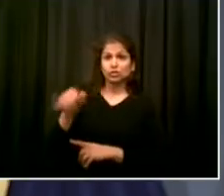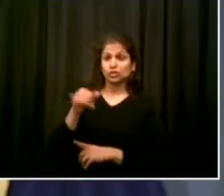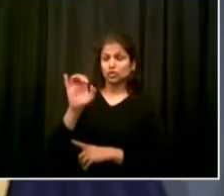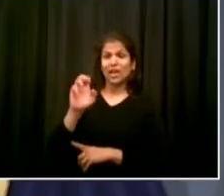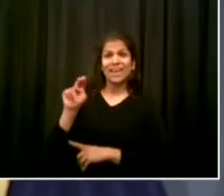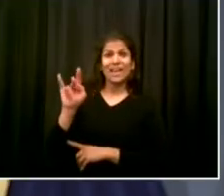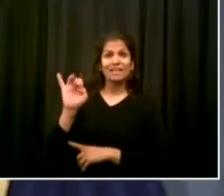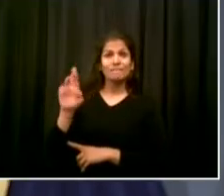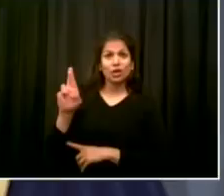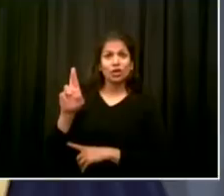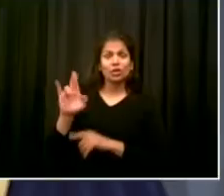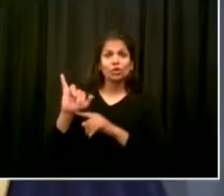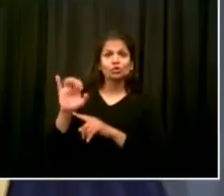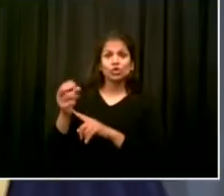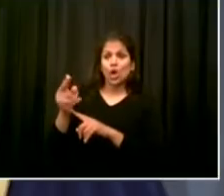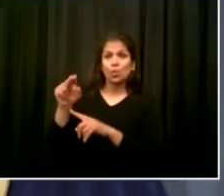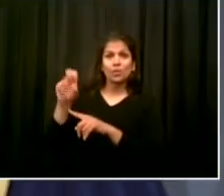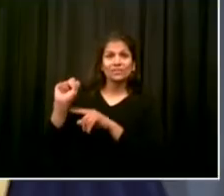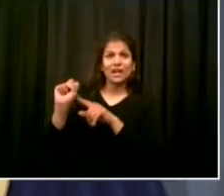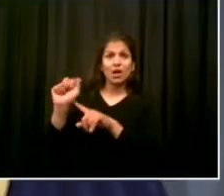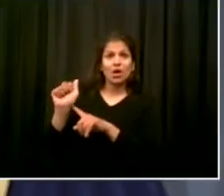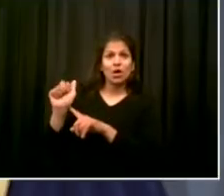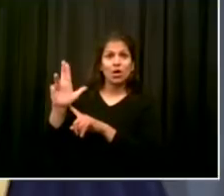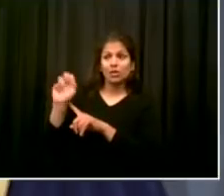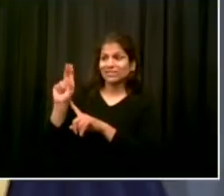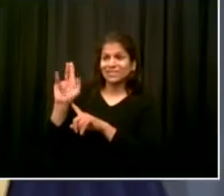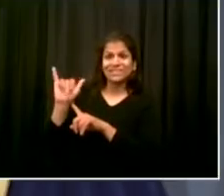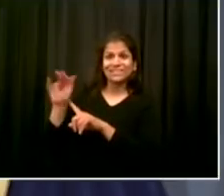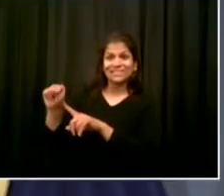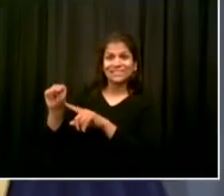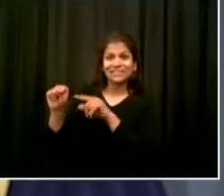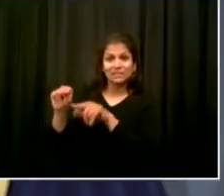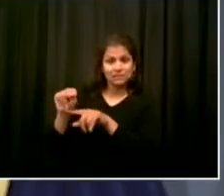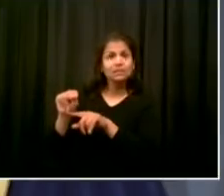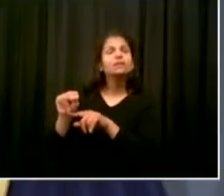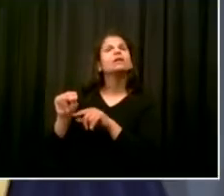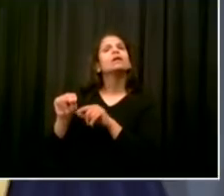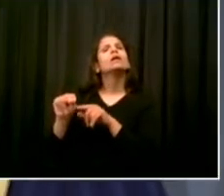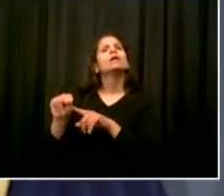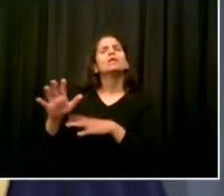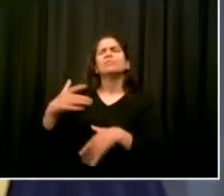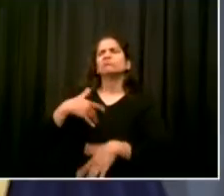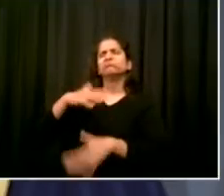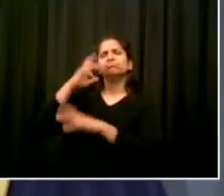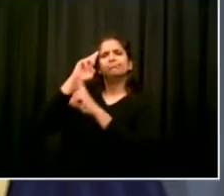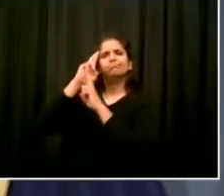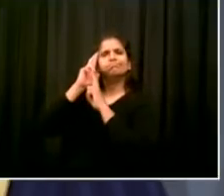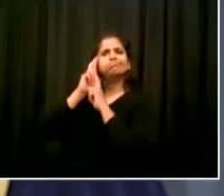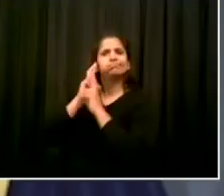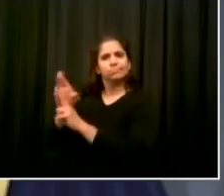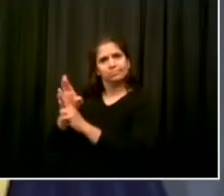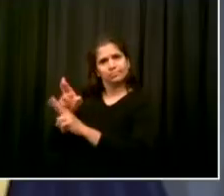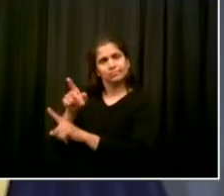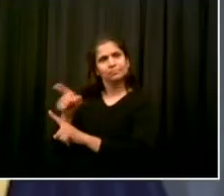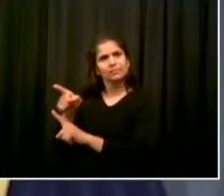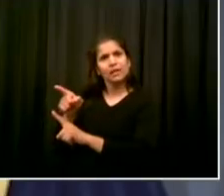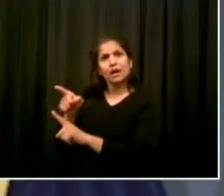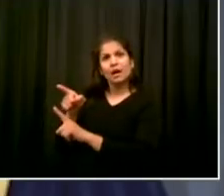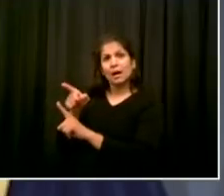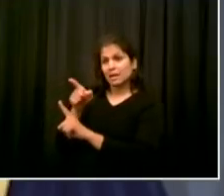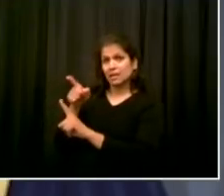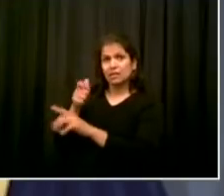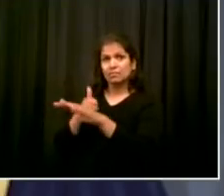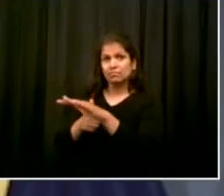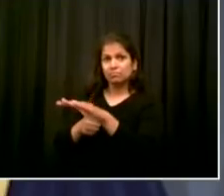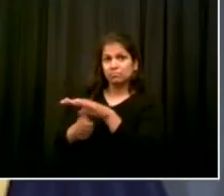conscience in this city. I know she, in her role at the Board of Corrections, is looking at this issue, talking to the stakeholders, determining